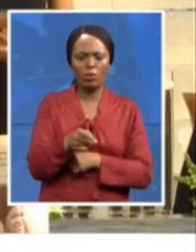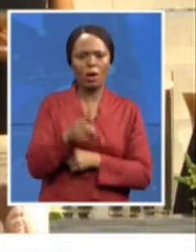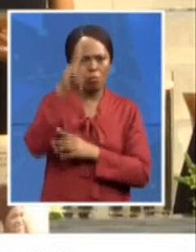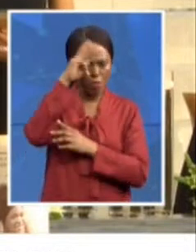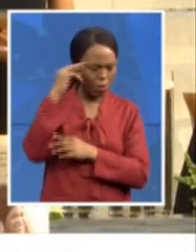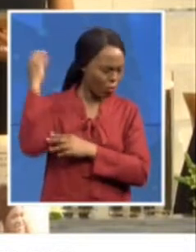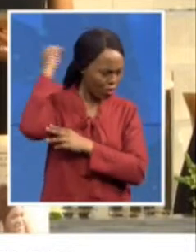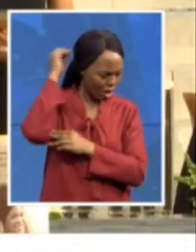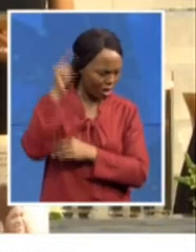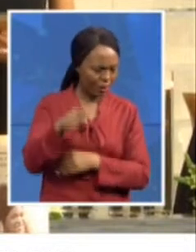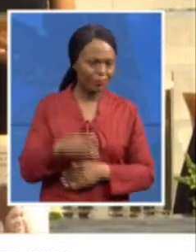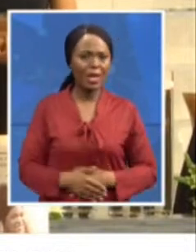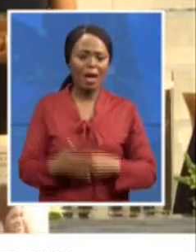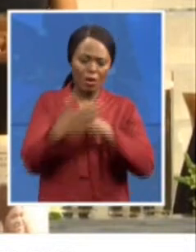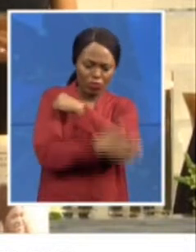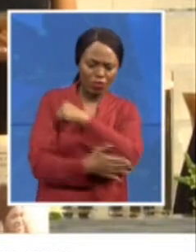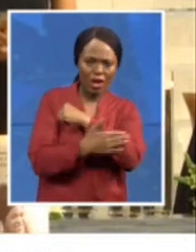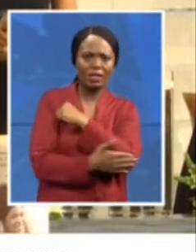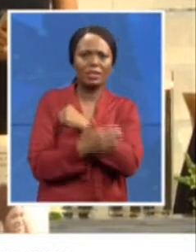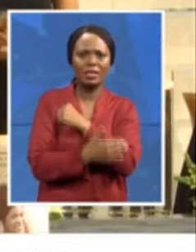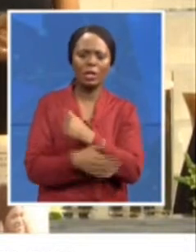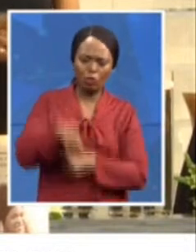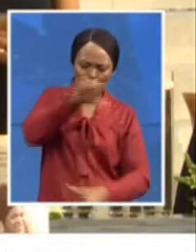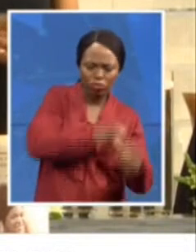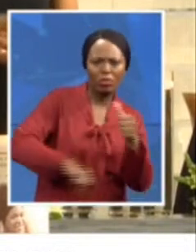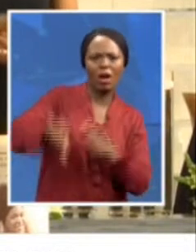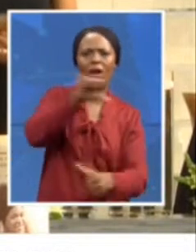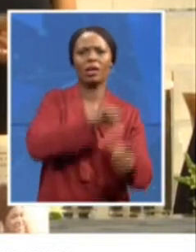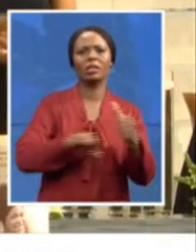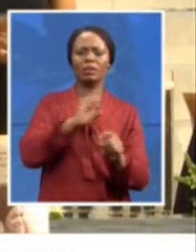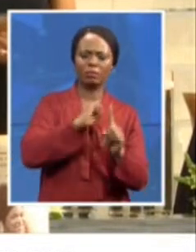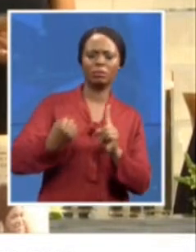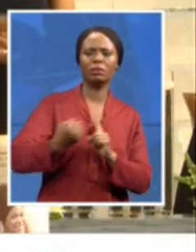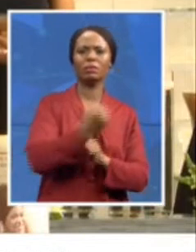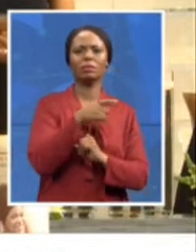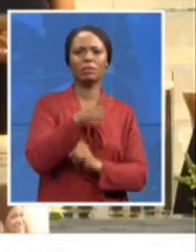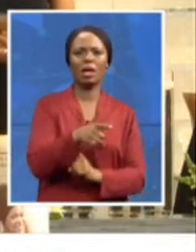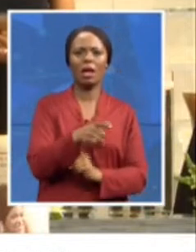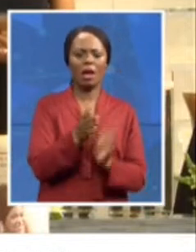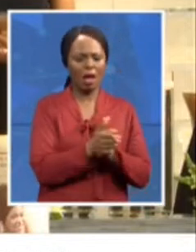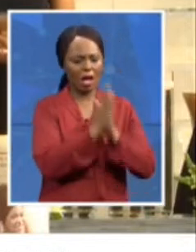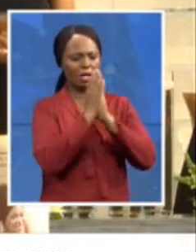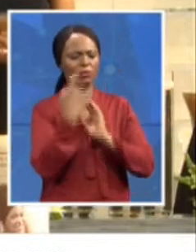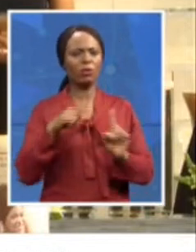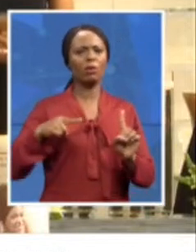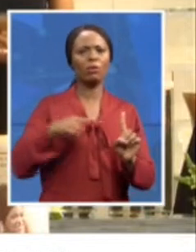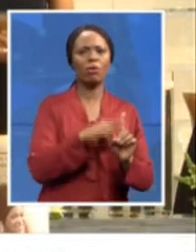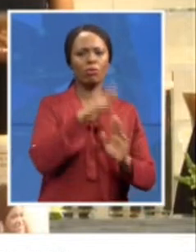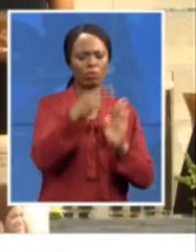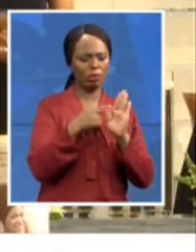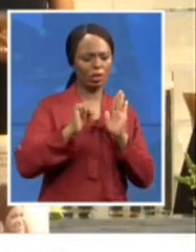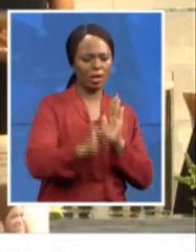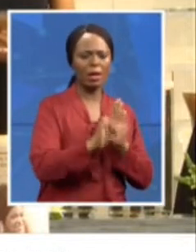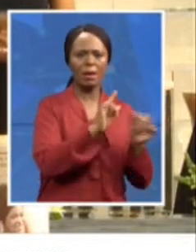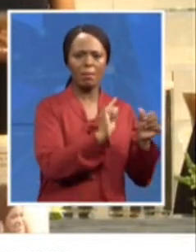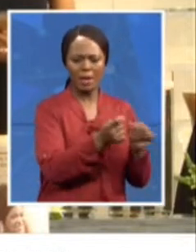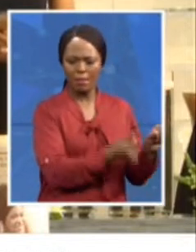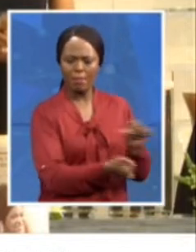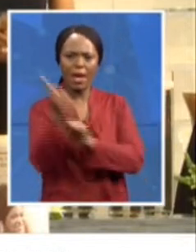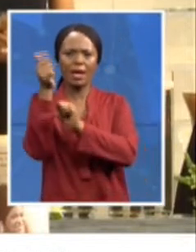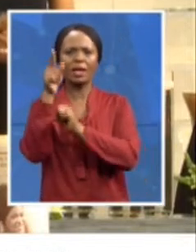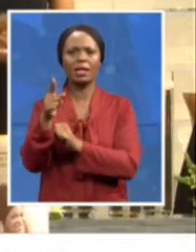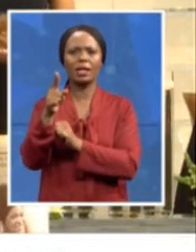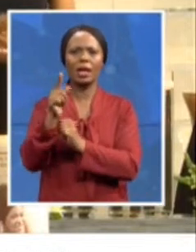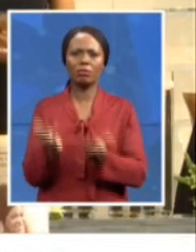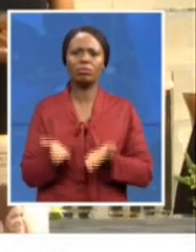society, that asked for her utmost must pay it back to its citizens in tenfold, living up to Lindiwe Mabuza's